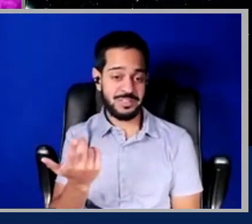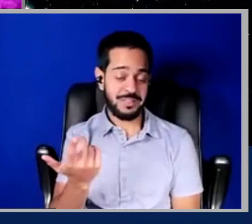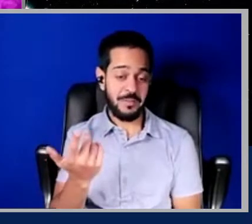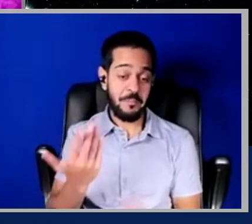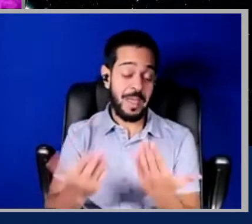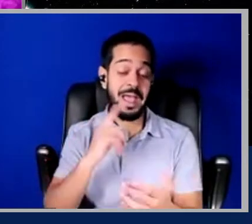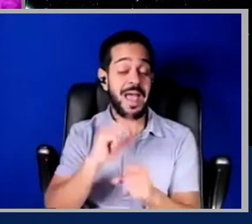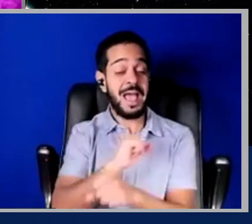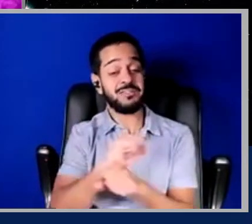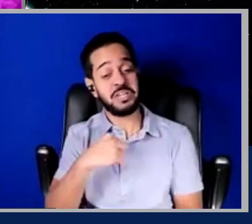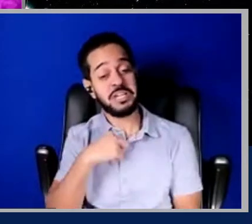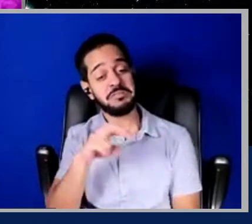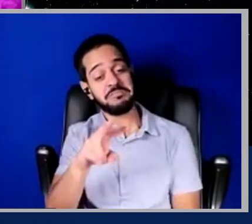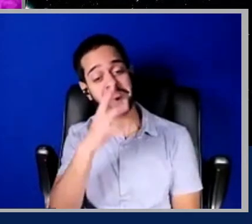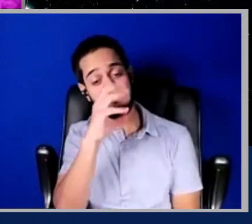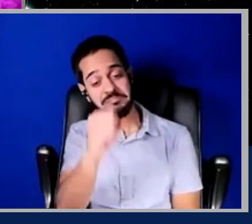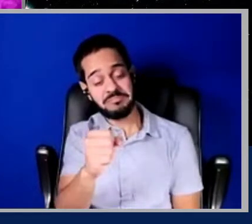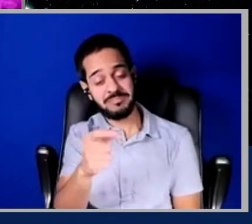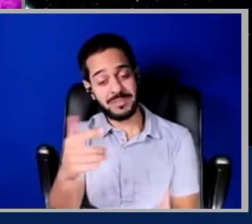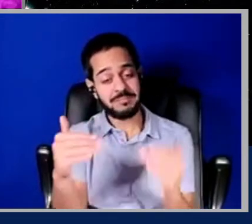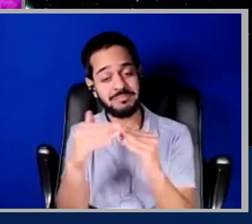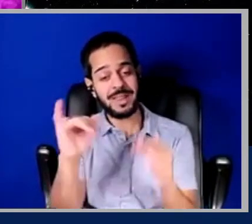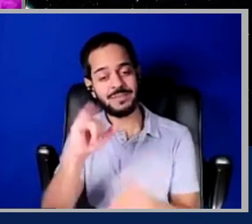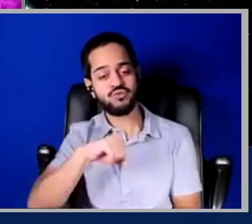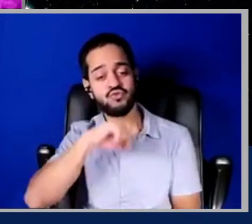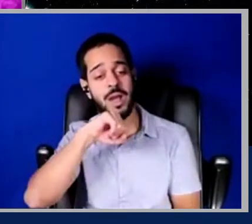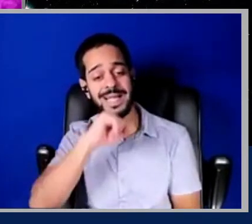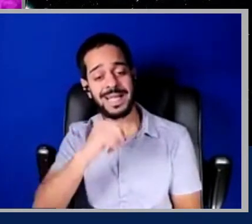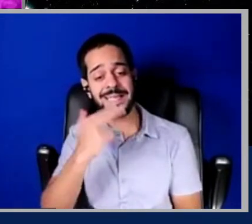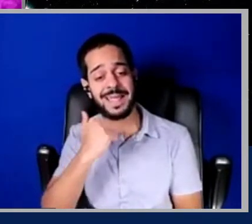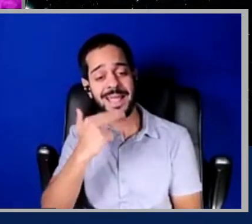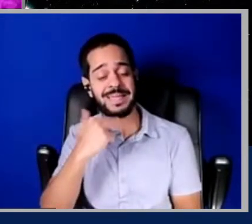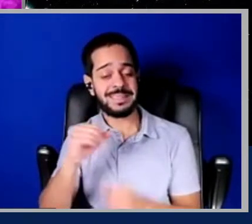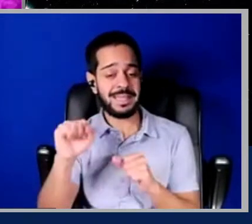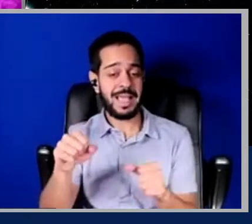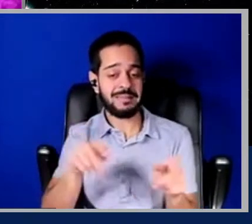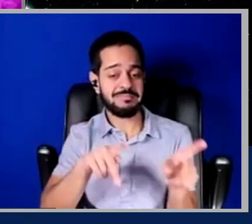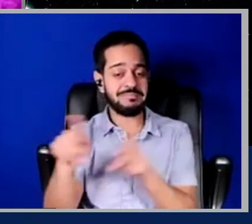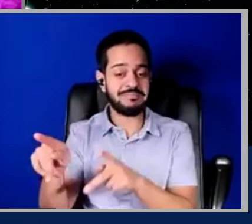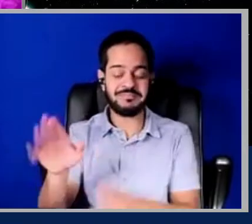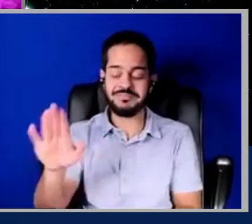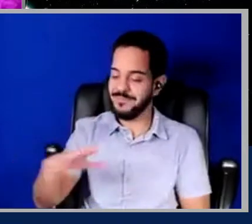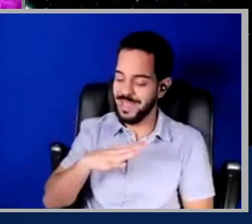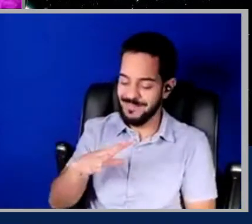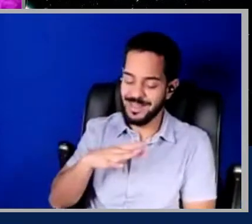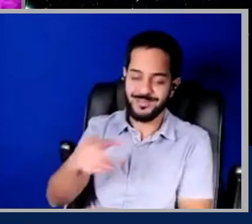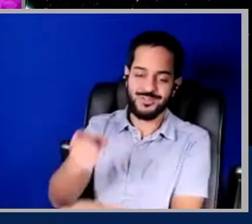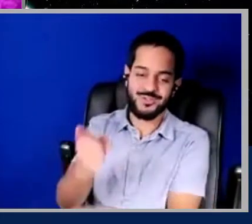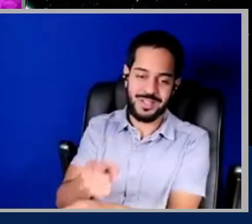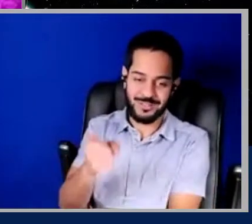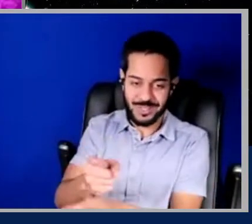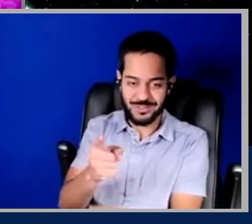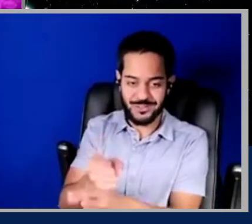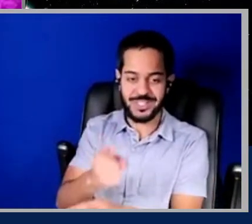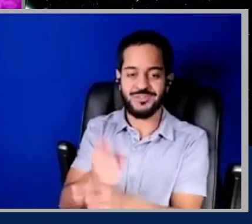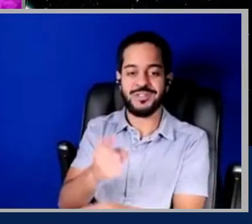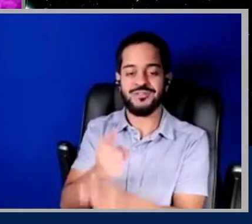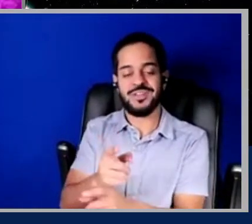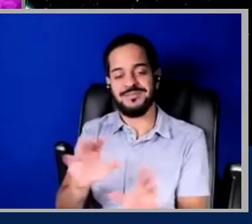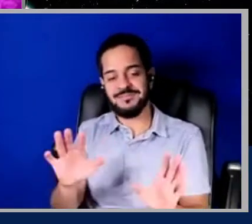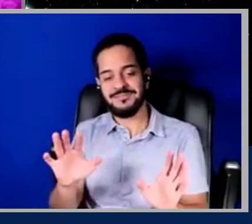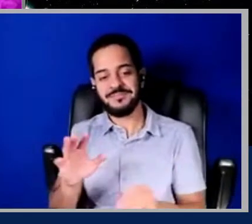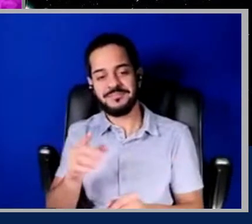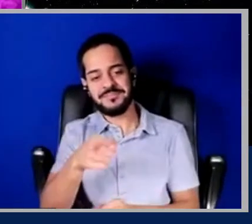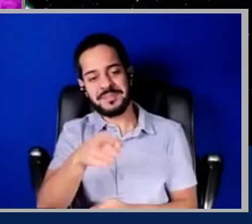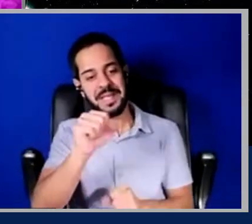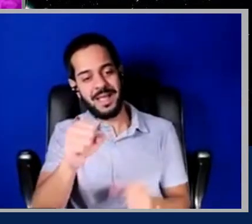Well, we already have rock candy, so that's not that. That's true. Fine. It's literally that could easily be a rock. You